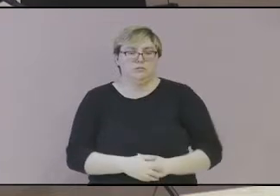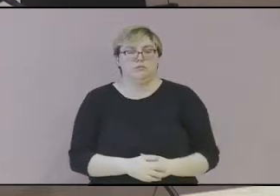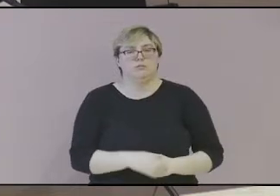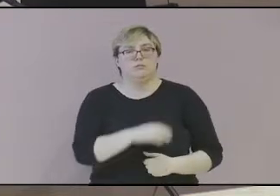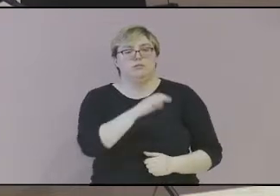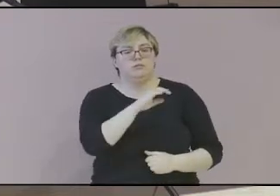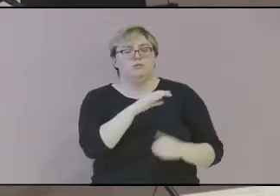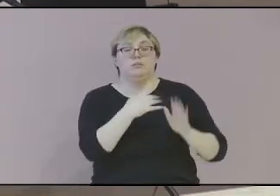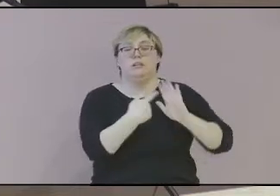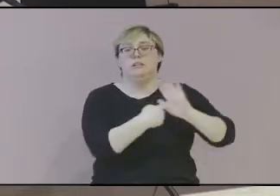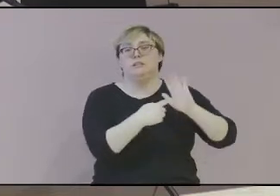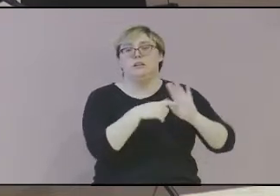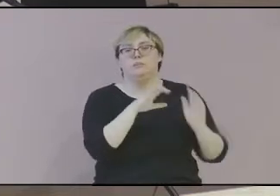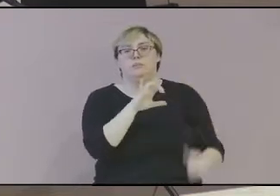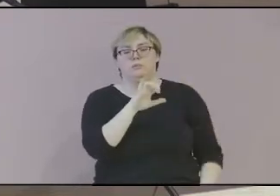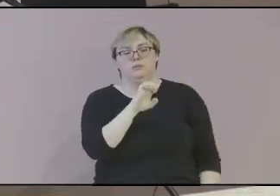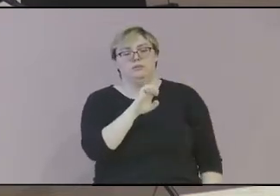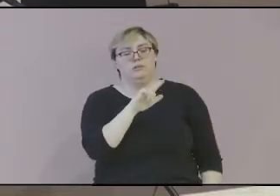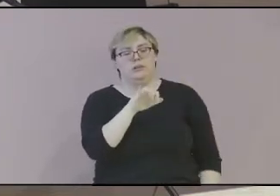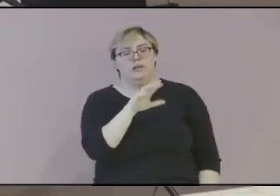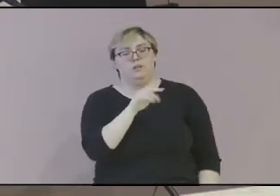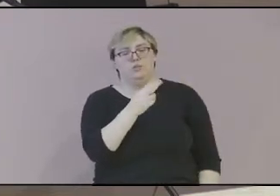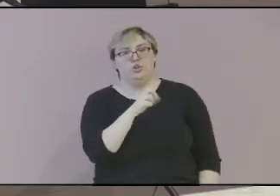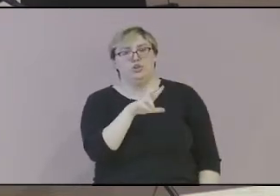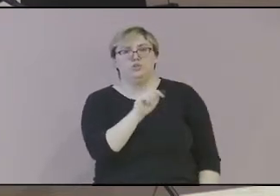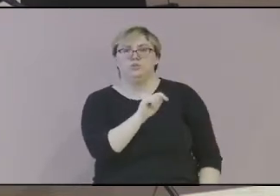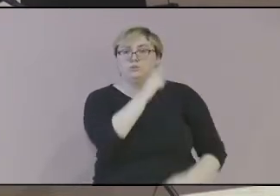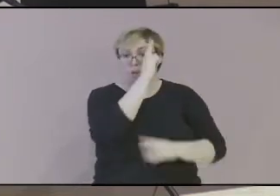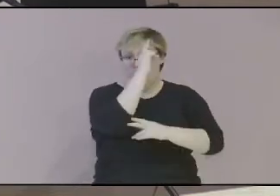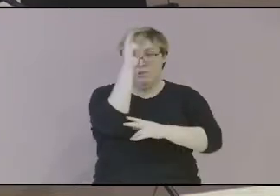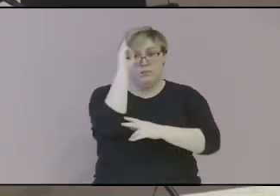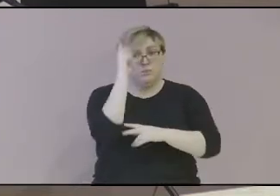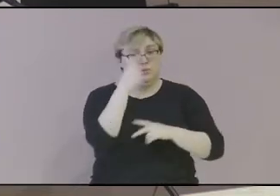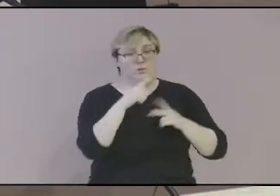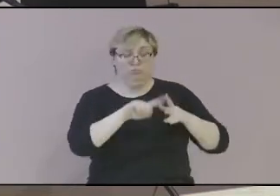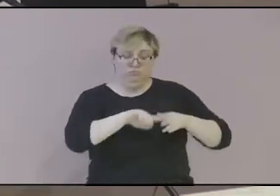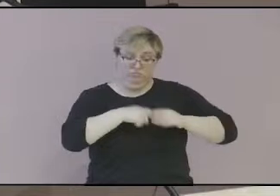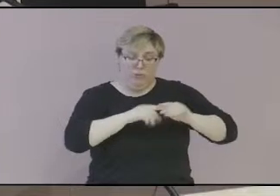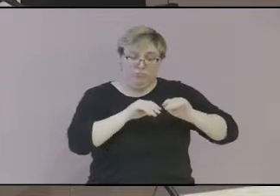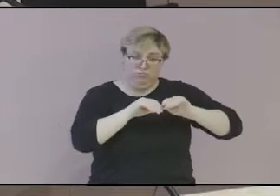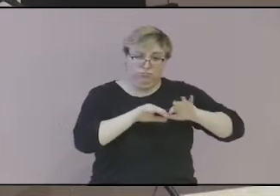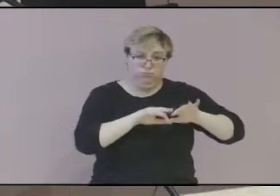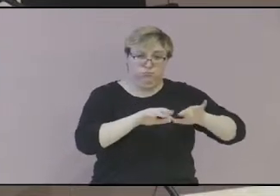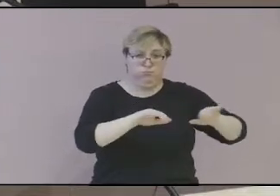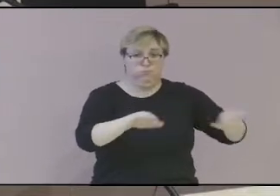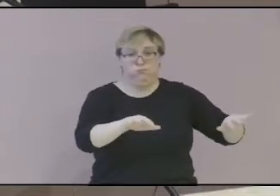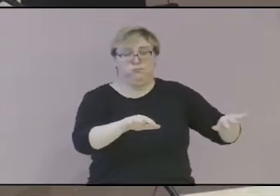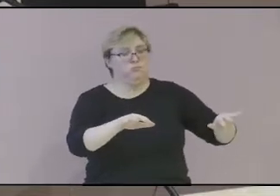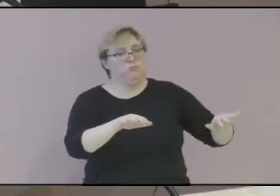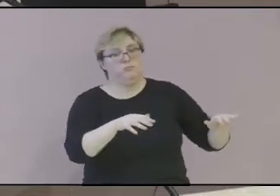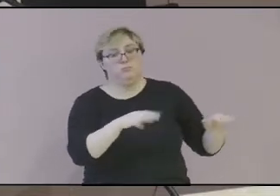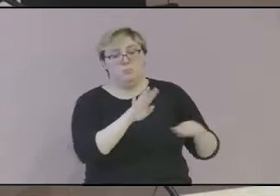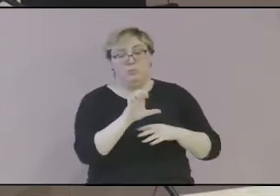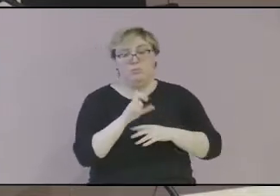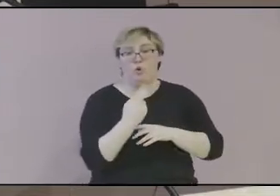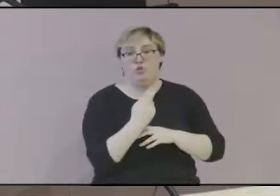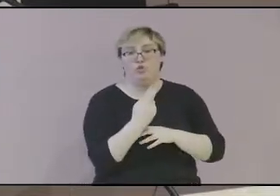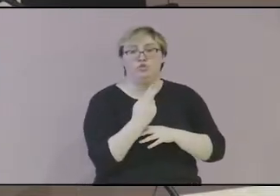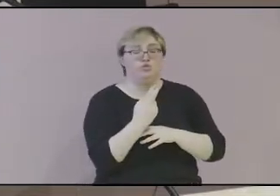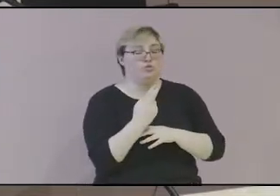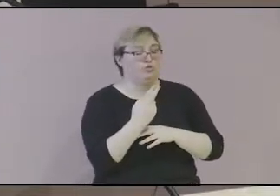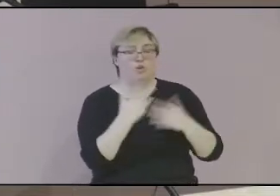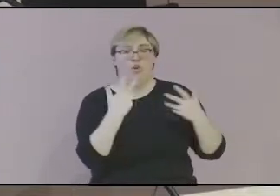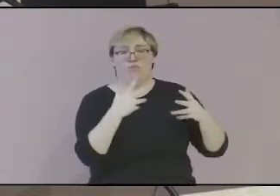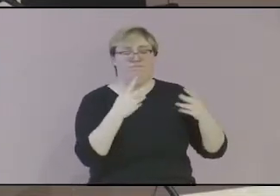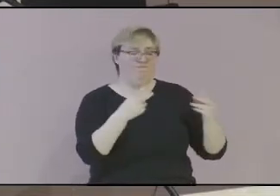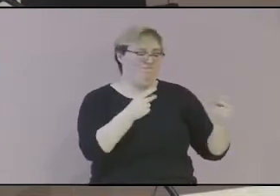epicenter at the start of the COVID-19 pandemic in New York, quickly exceeded double capacity in March 2020, while hospitals